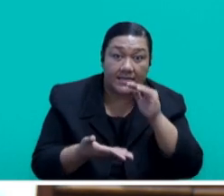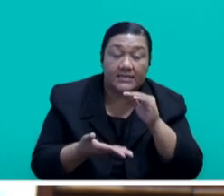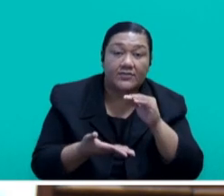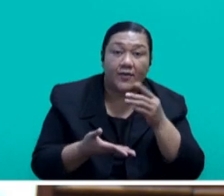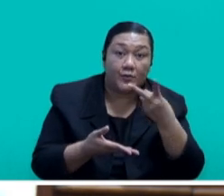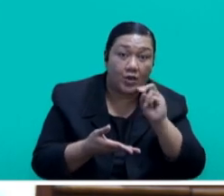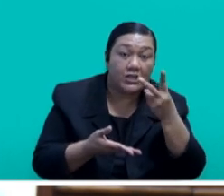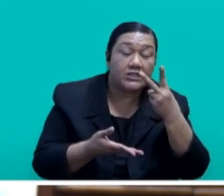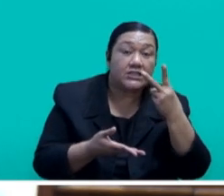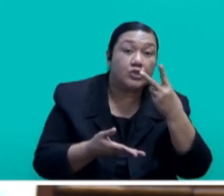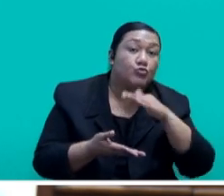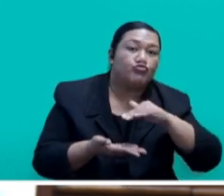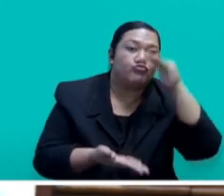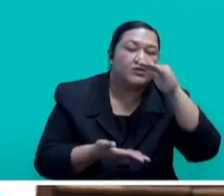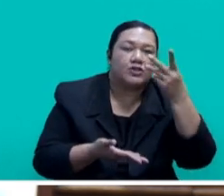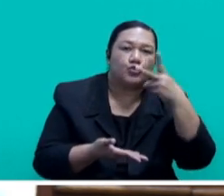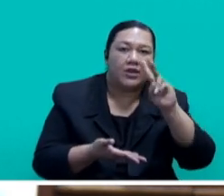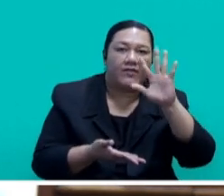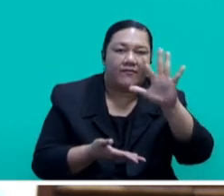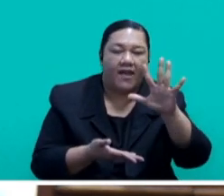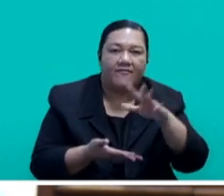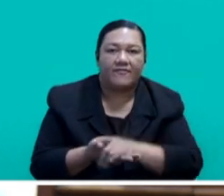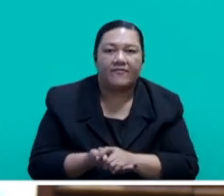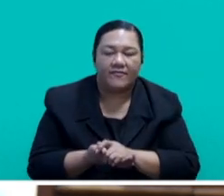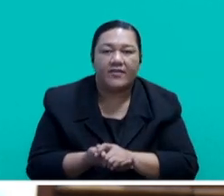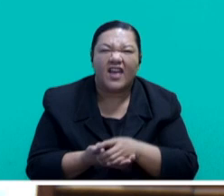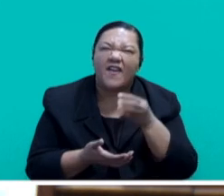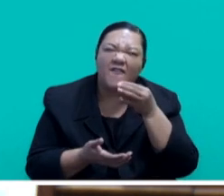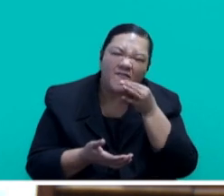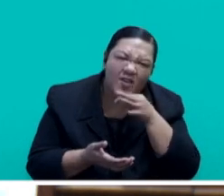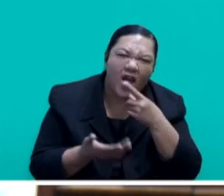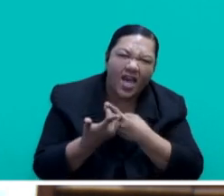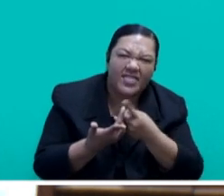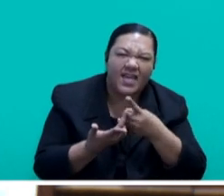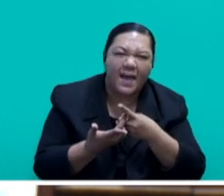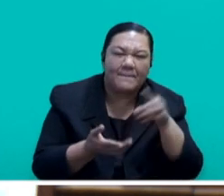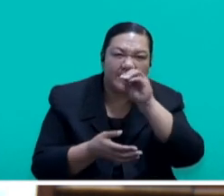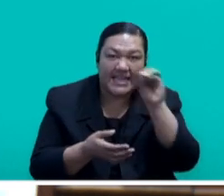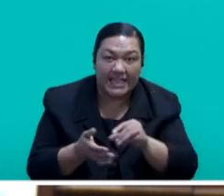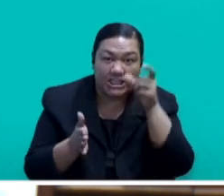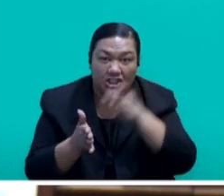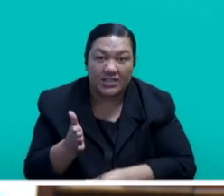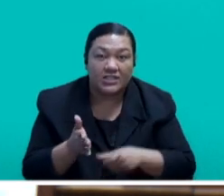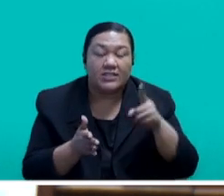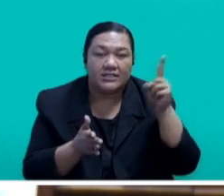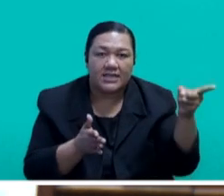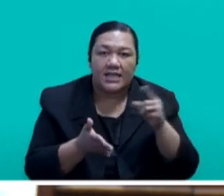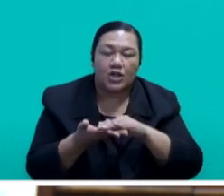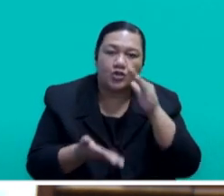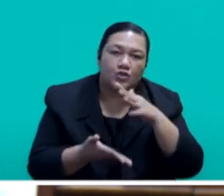to 25%. A few other important duties, Mr. Speaker, sir, have been increased by 5%.